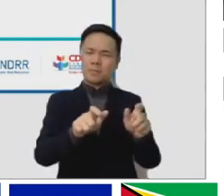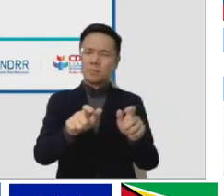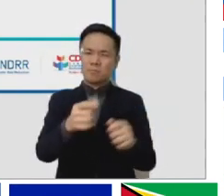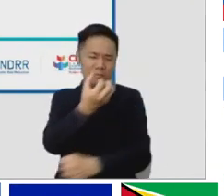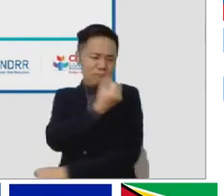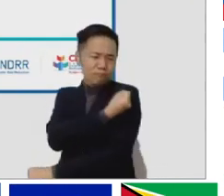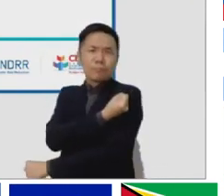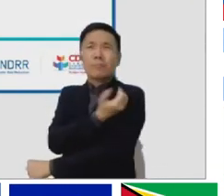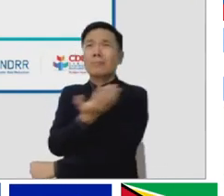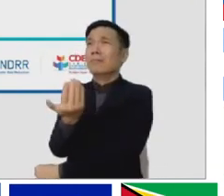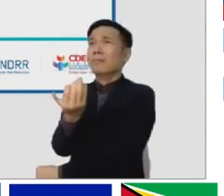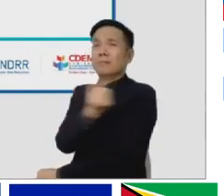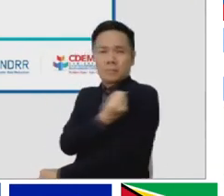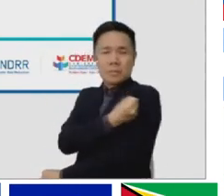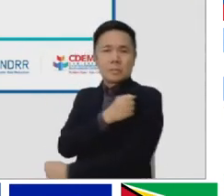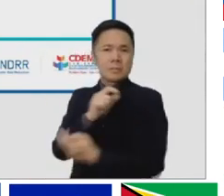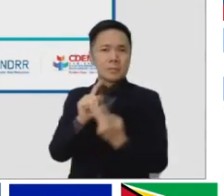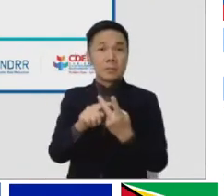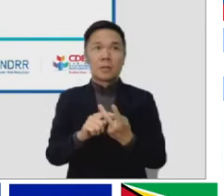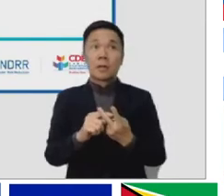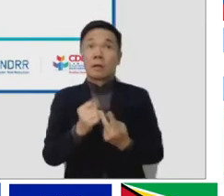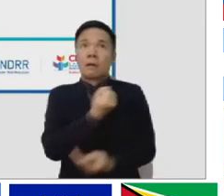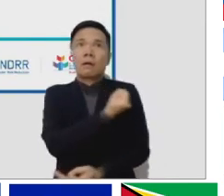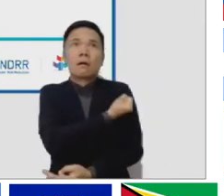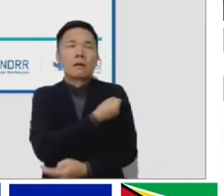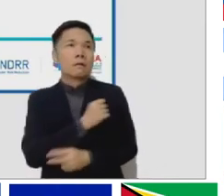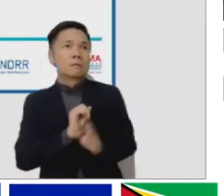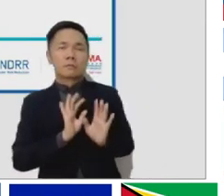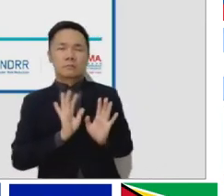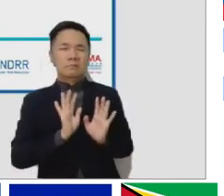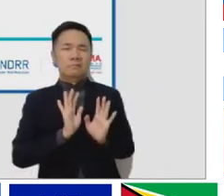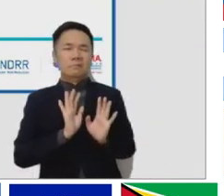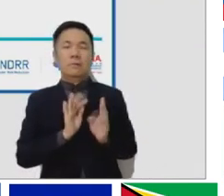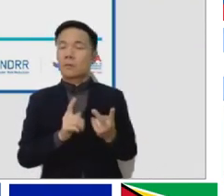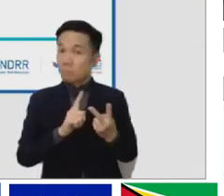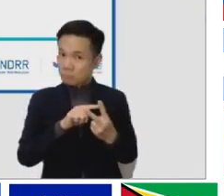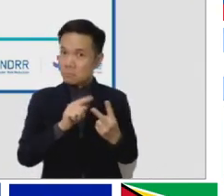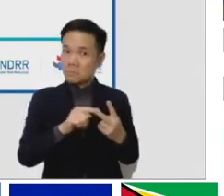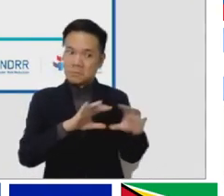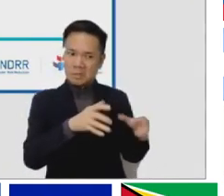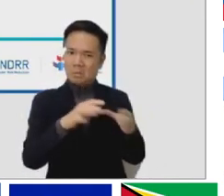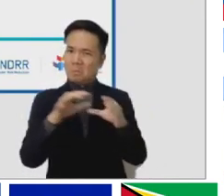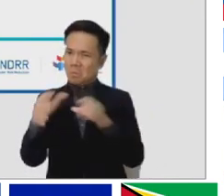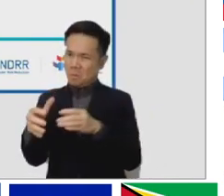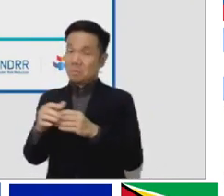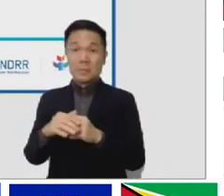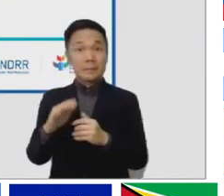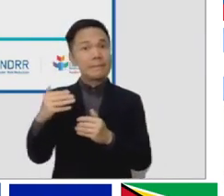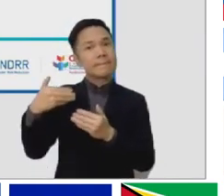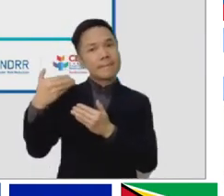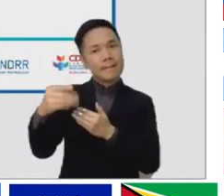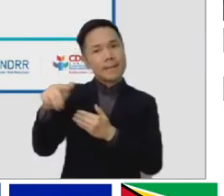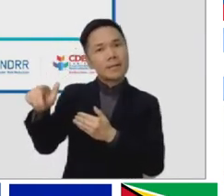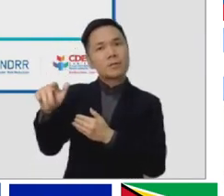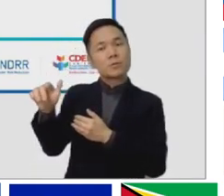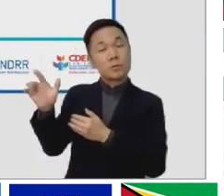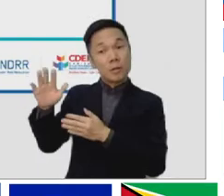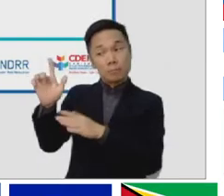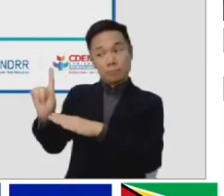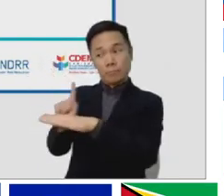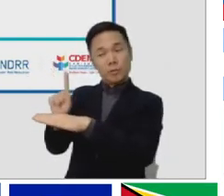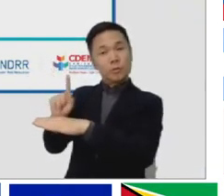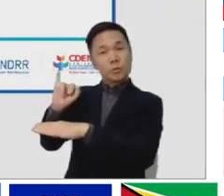about vaccines. And I'm sure you'll hear more about that on the health side from Dr. St. John. So I want